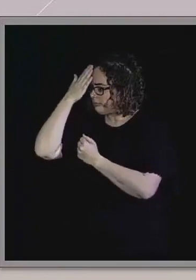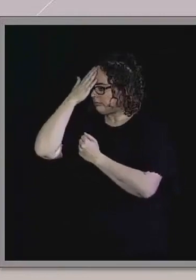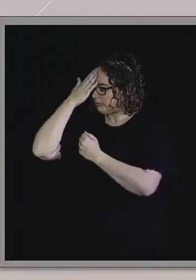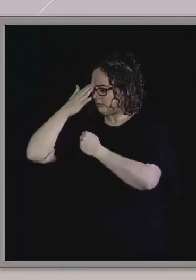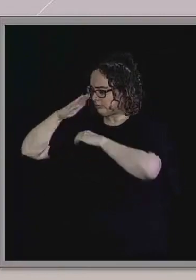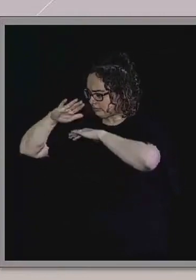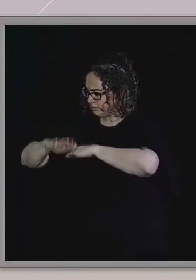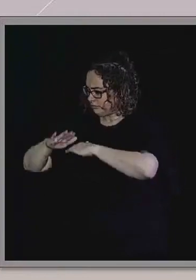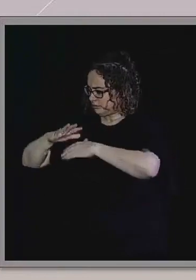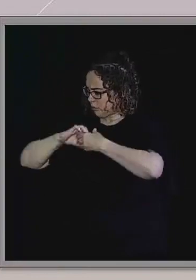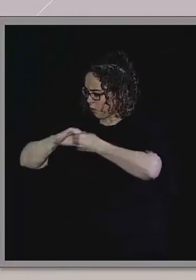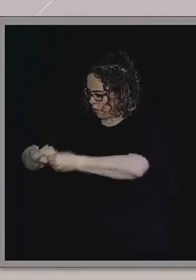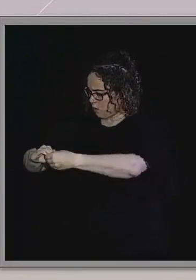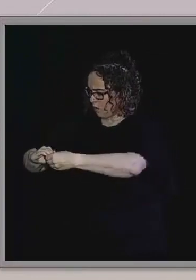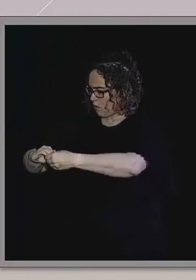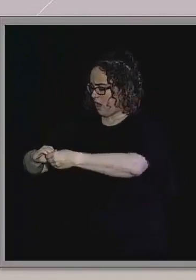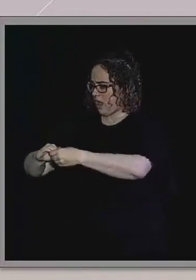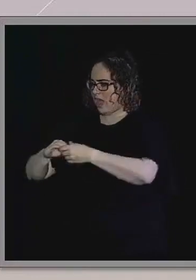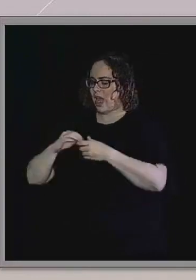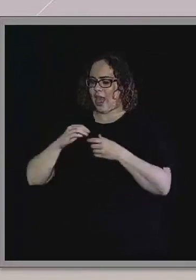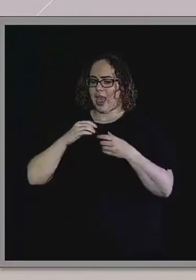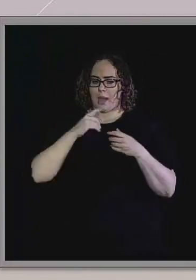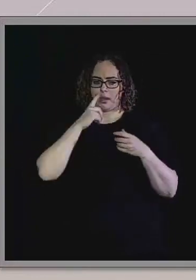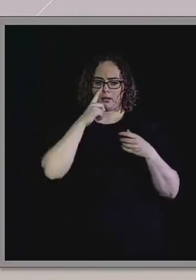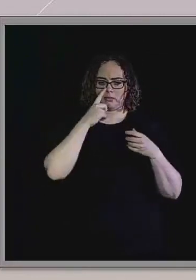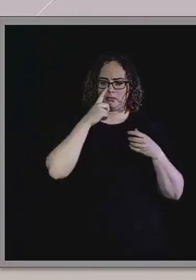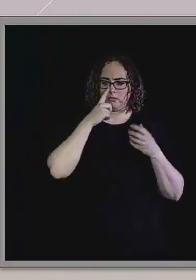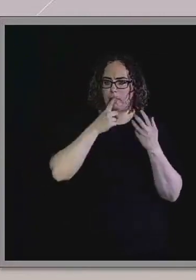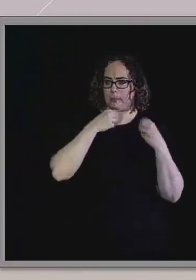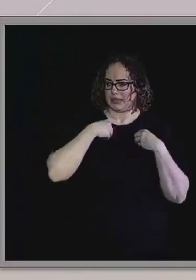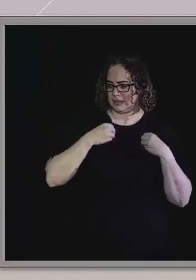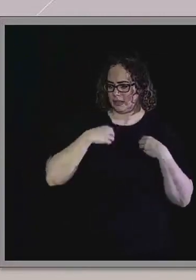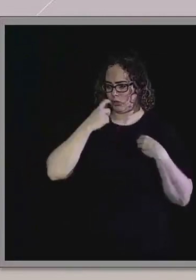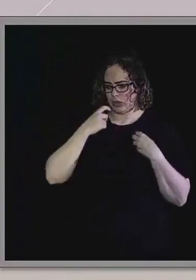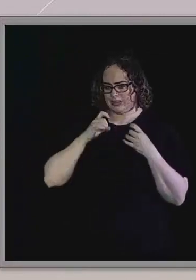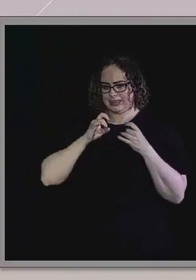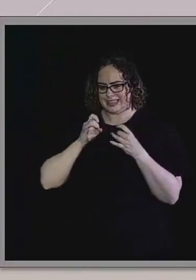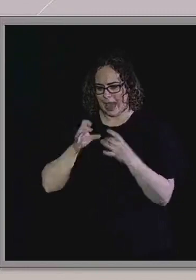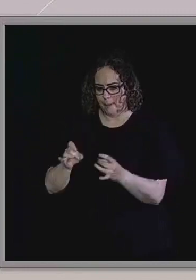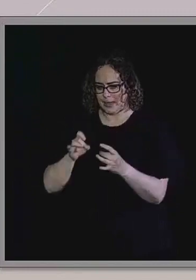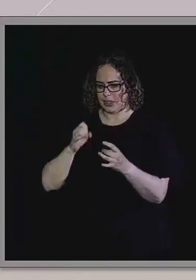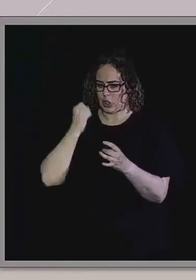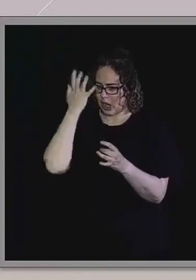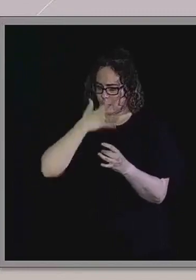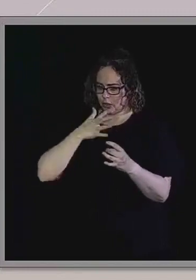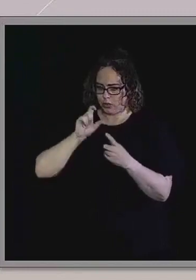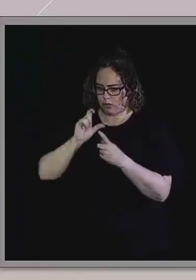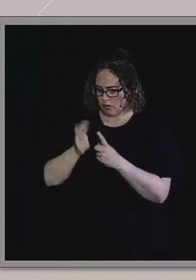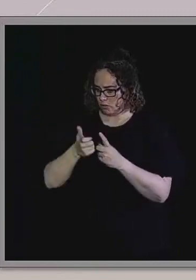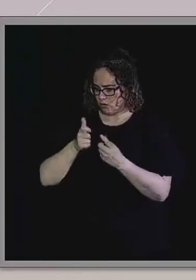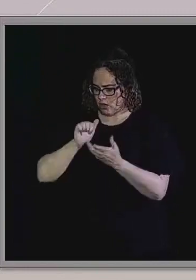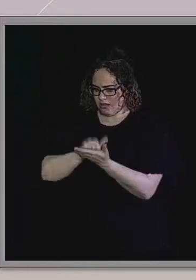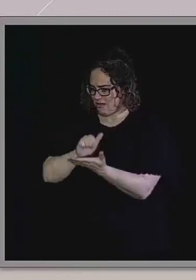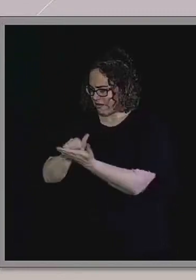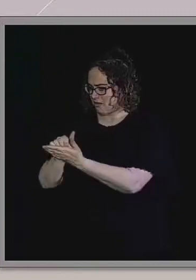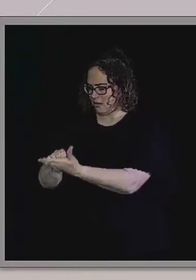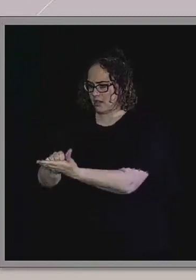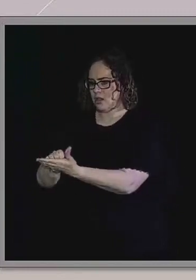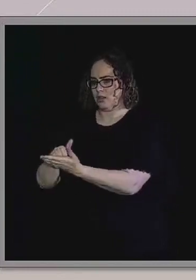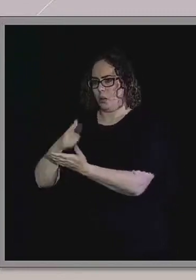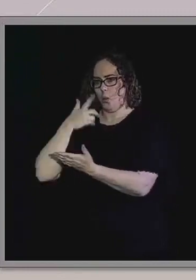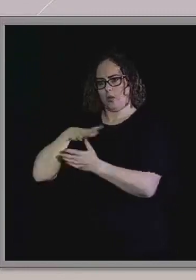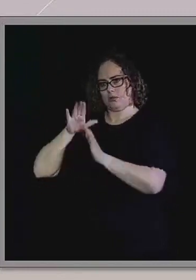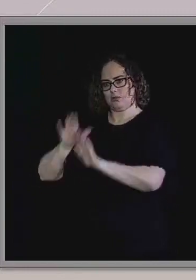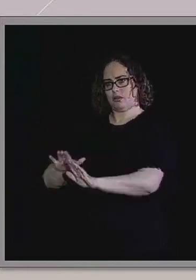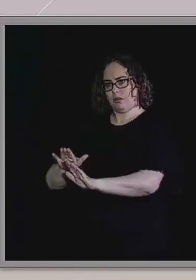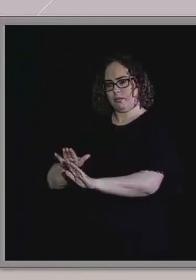heritage, such as went on in Solomon Hub. And I'm just wondering, Michael, could you say something about